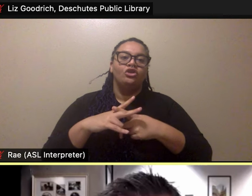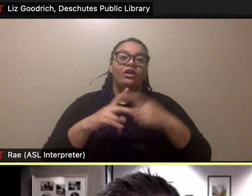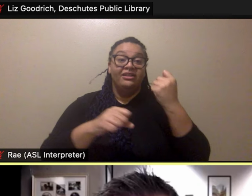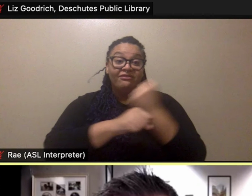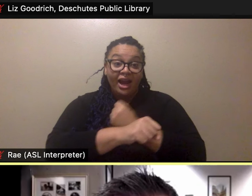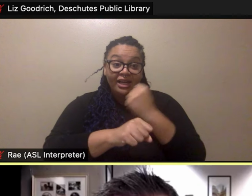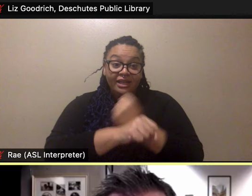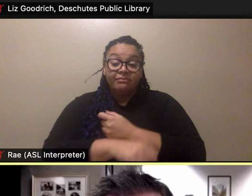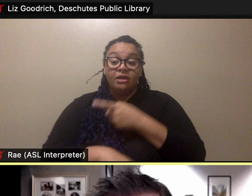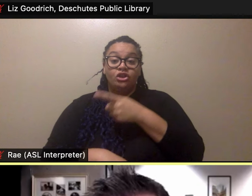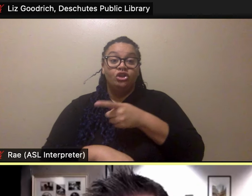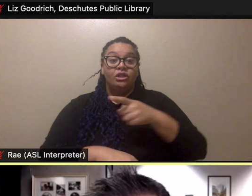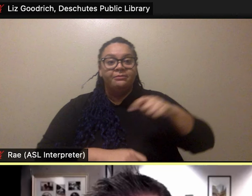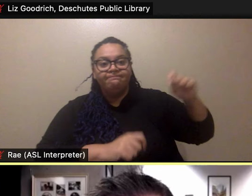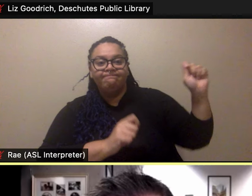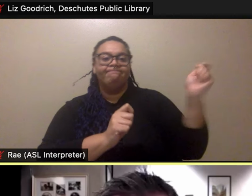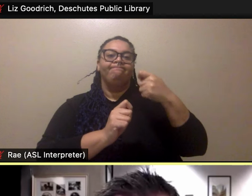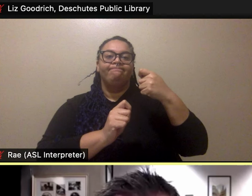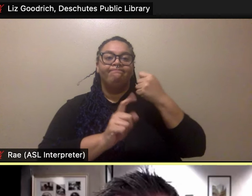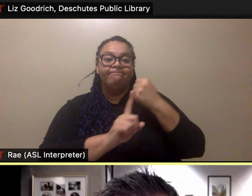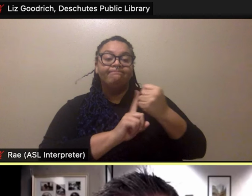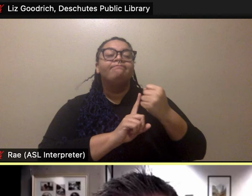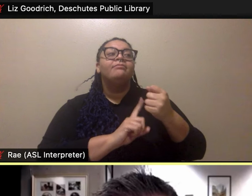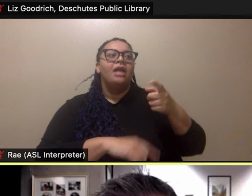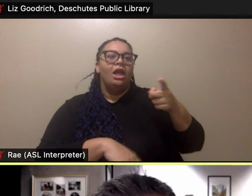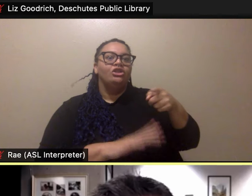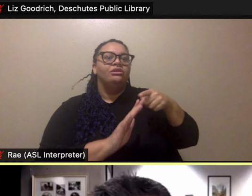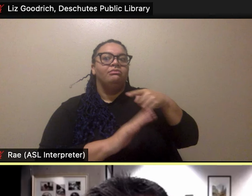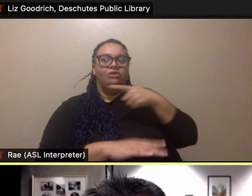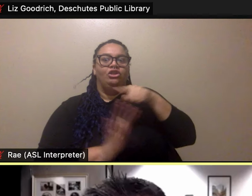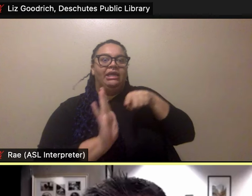with a tree branch and killed him.